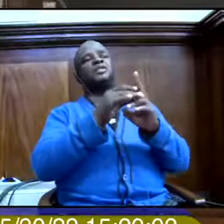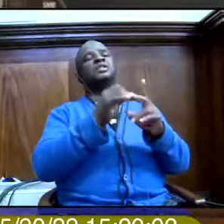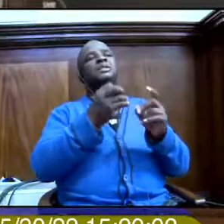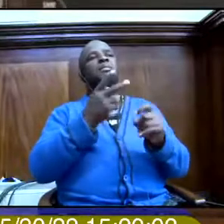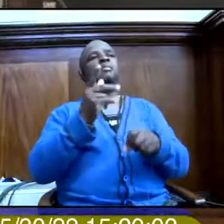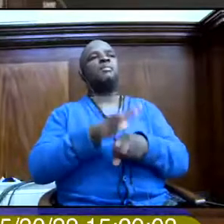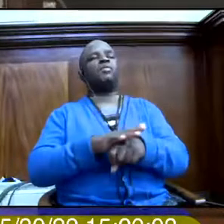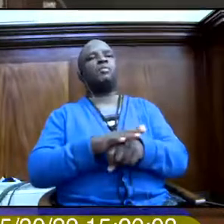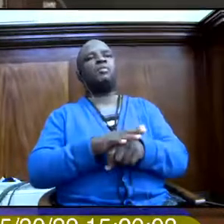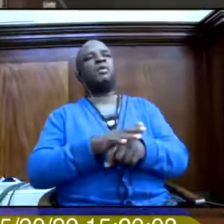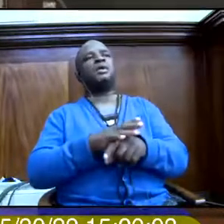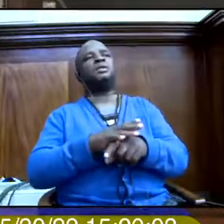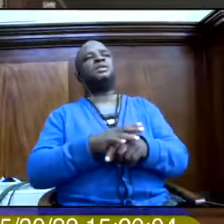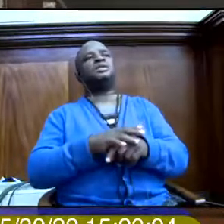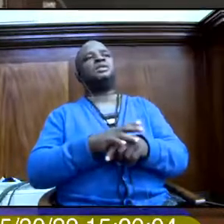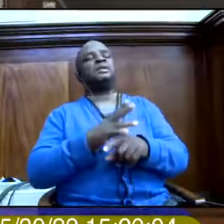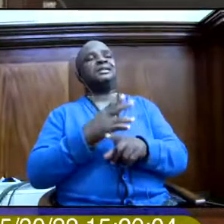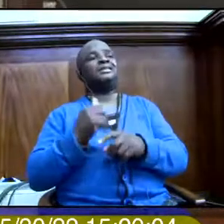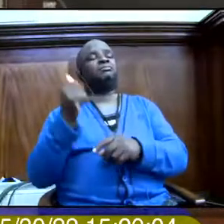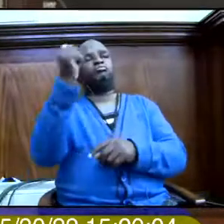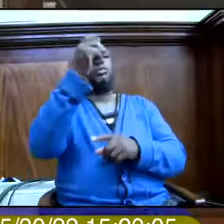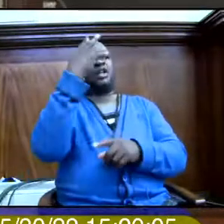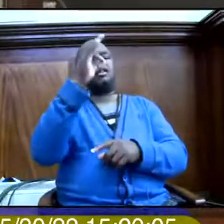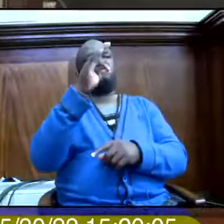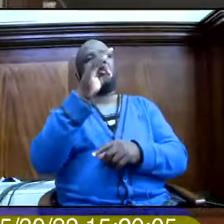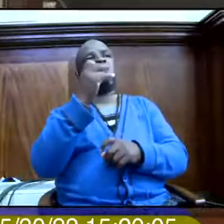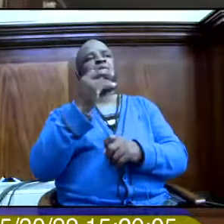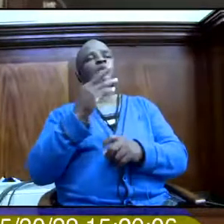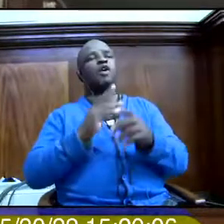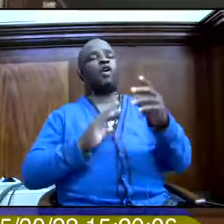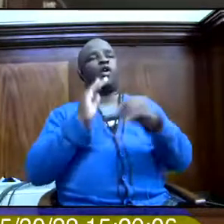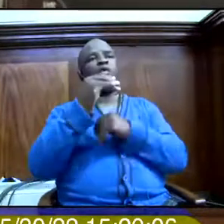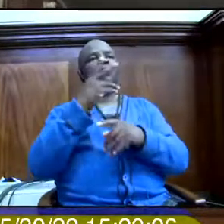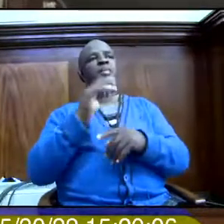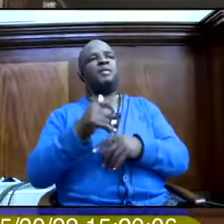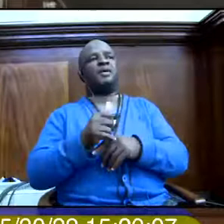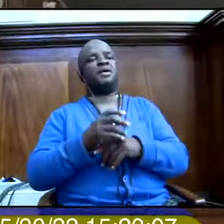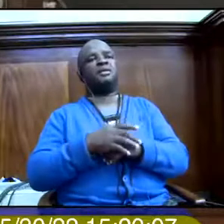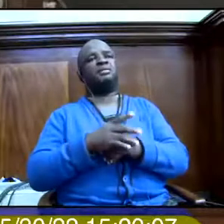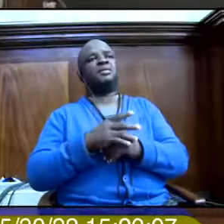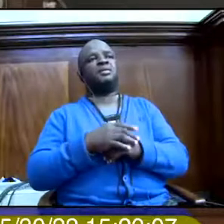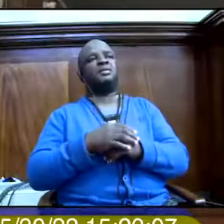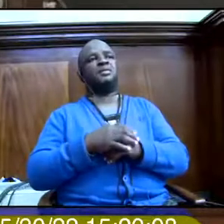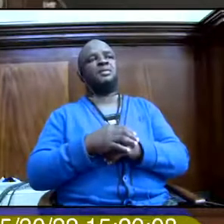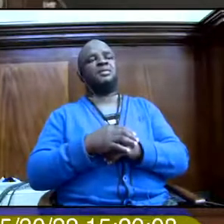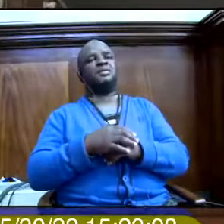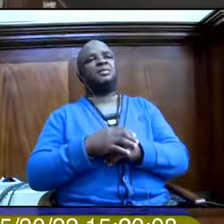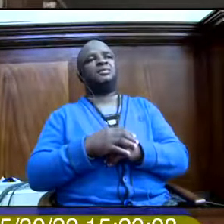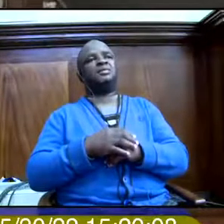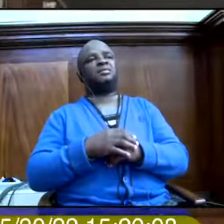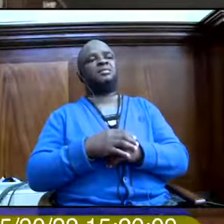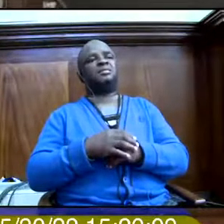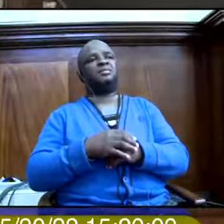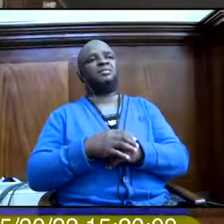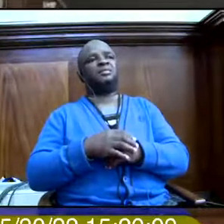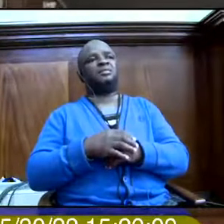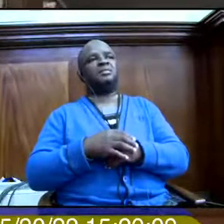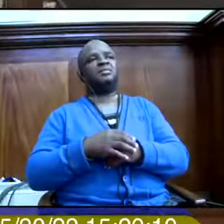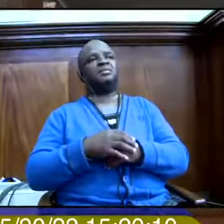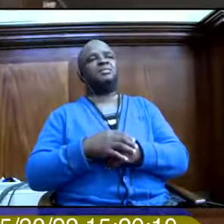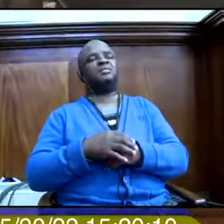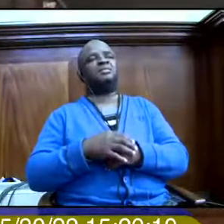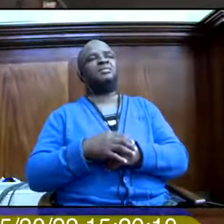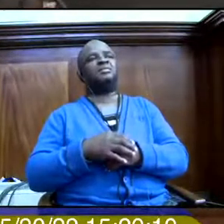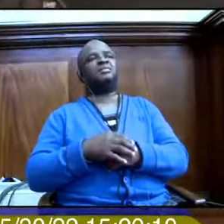of civil servants whose overpayment in relation to the mass of the cis the the citizenry